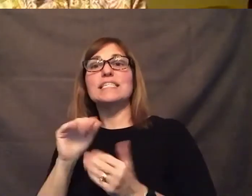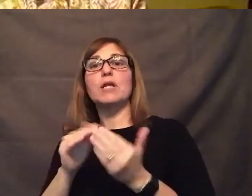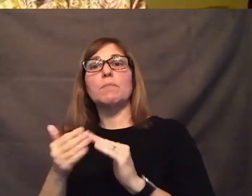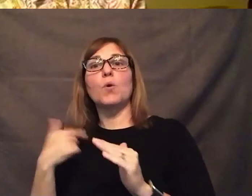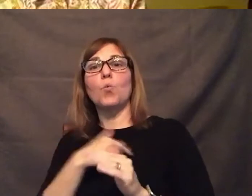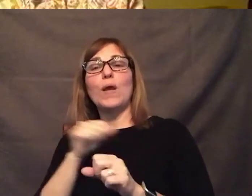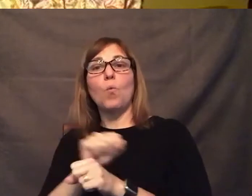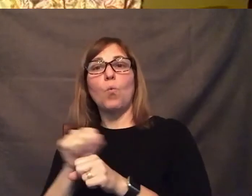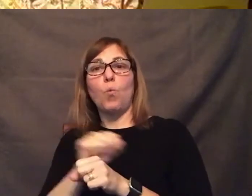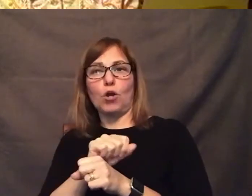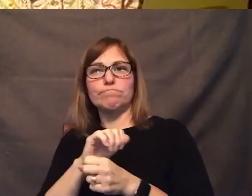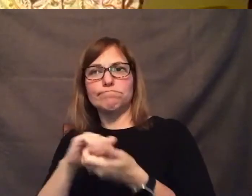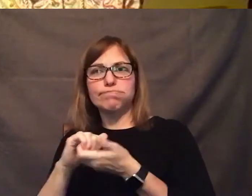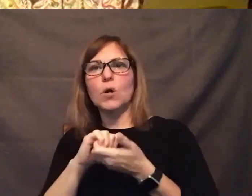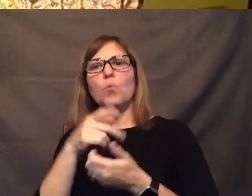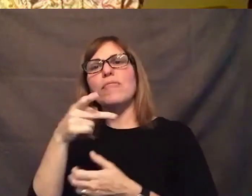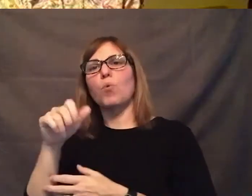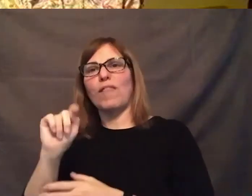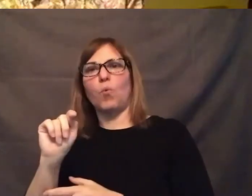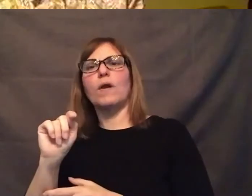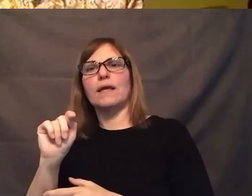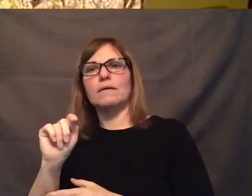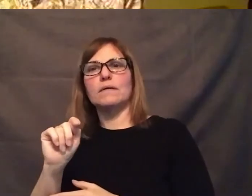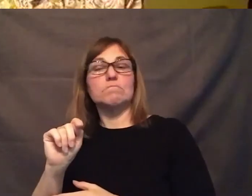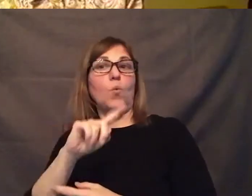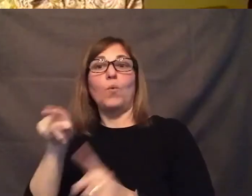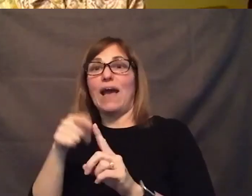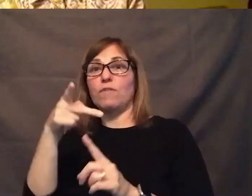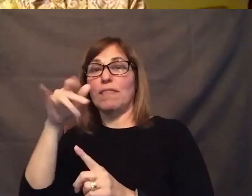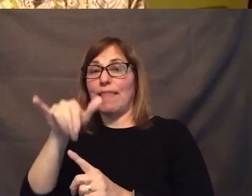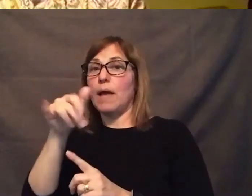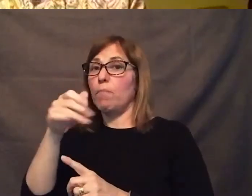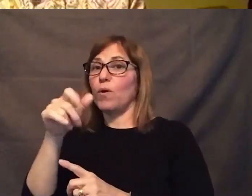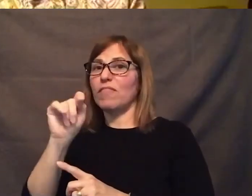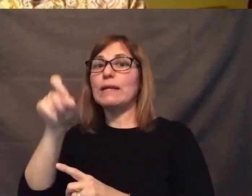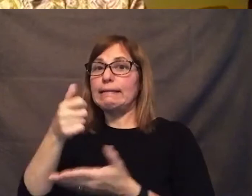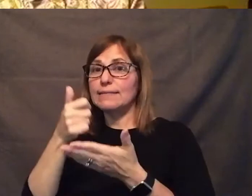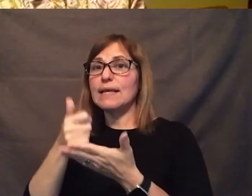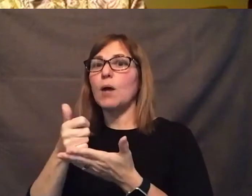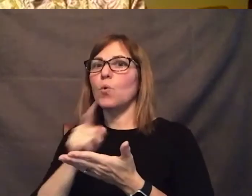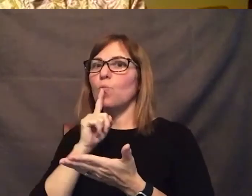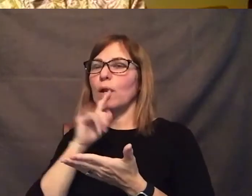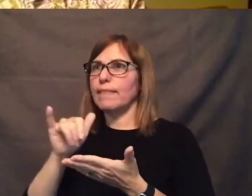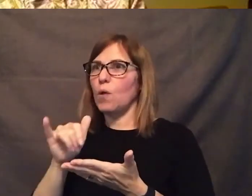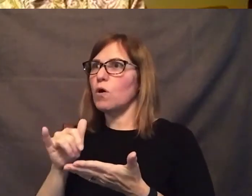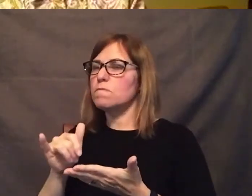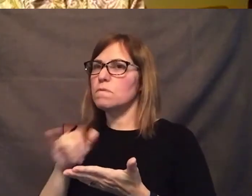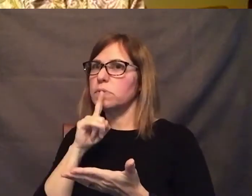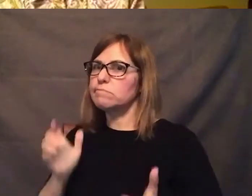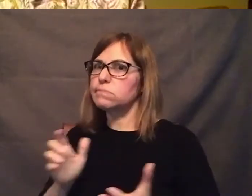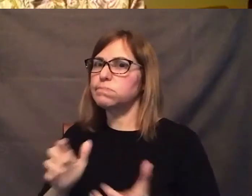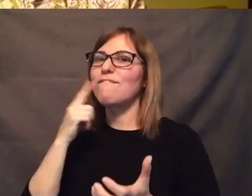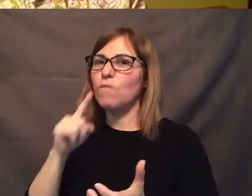Port Authority whenever the Port Authority needed help in lobbying for funding, which was all too frequently with our state